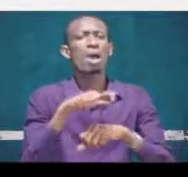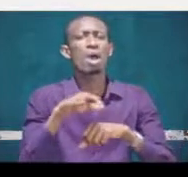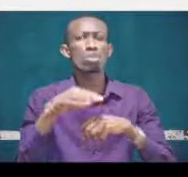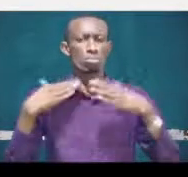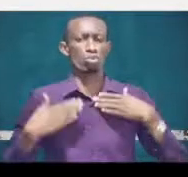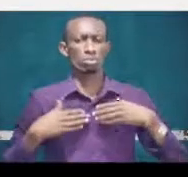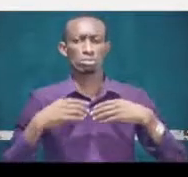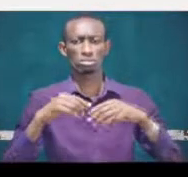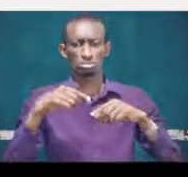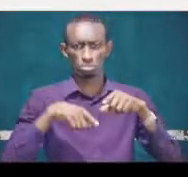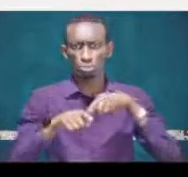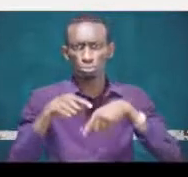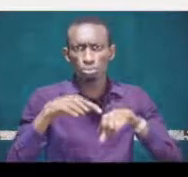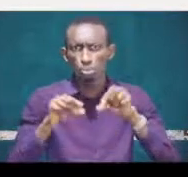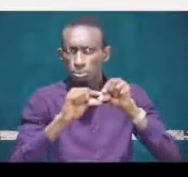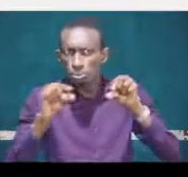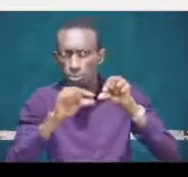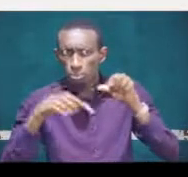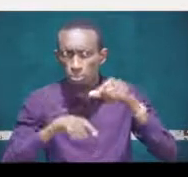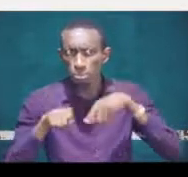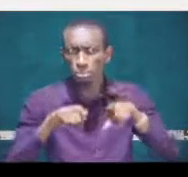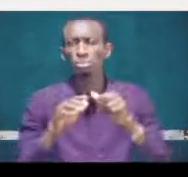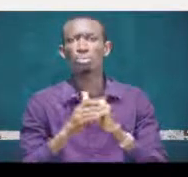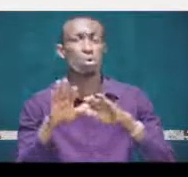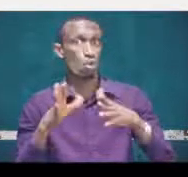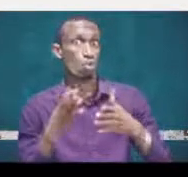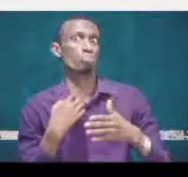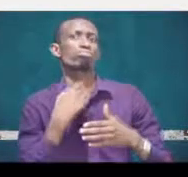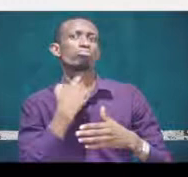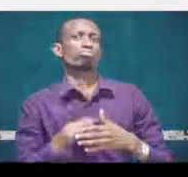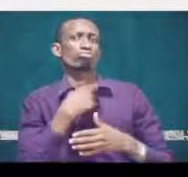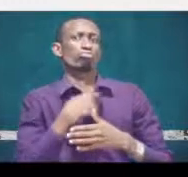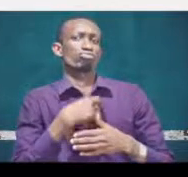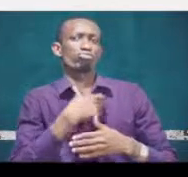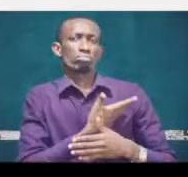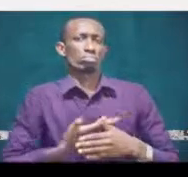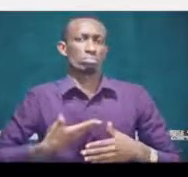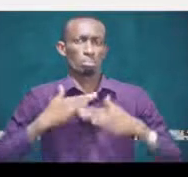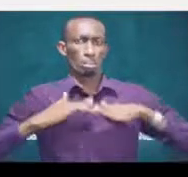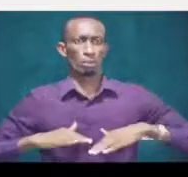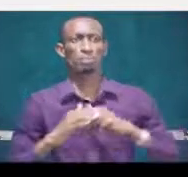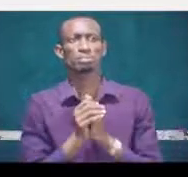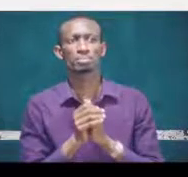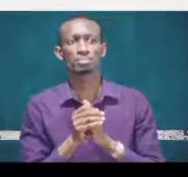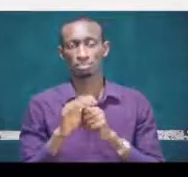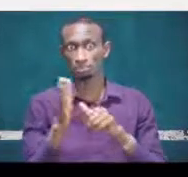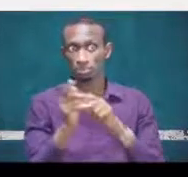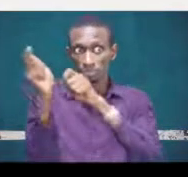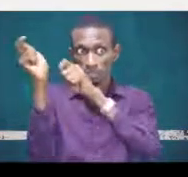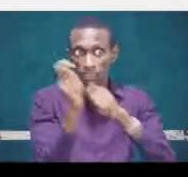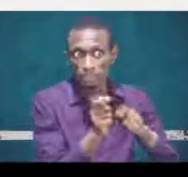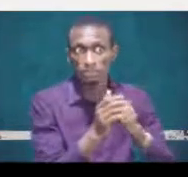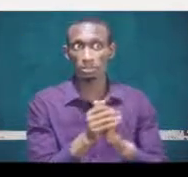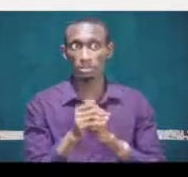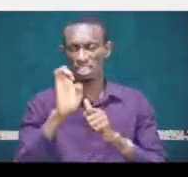cube-shaped elongated cells. Like you have seen, those cells were cube-shaped and they are elongated. These